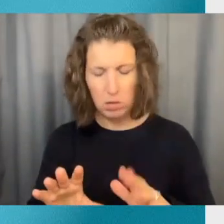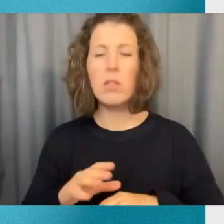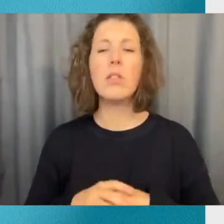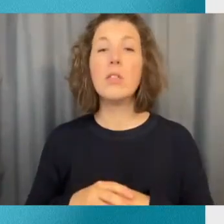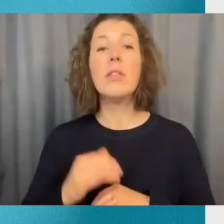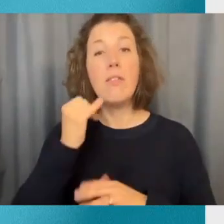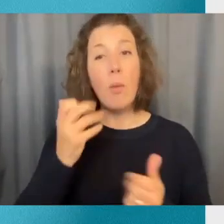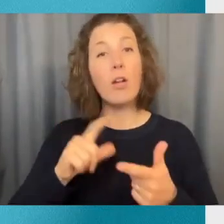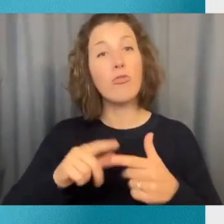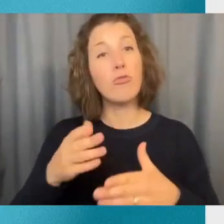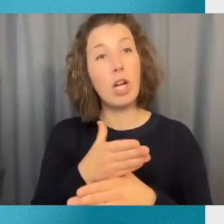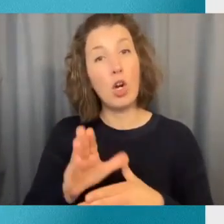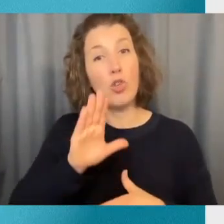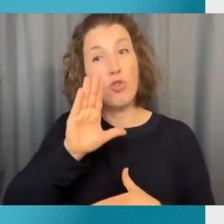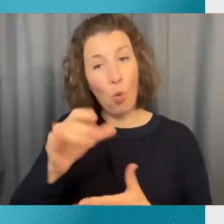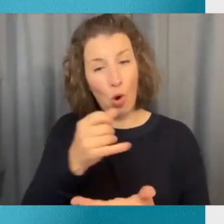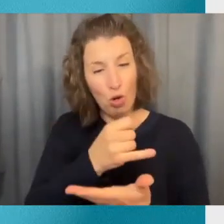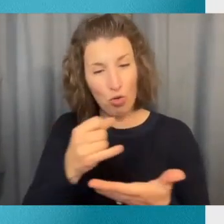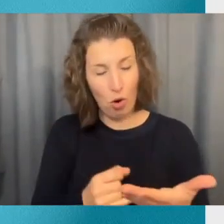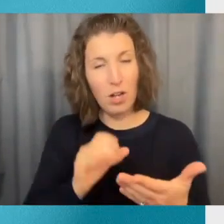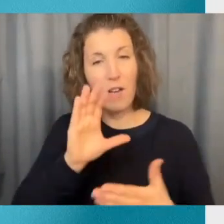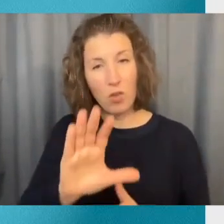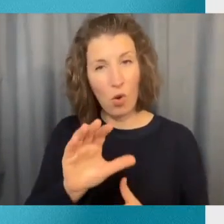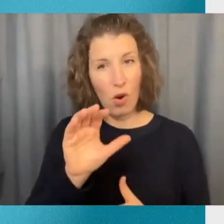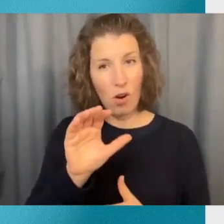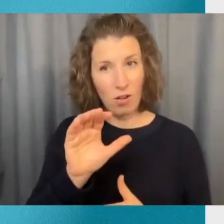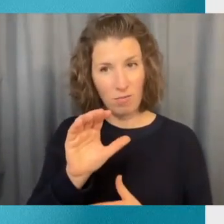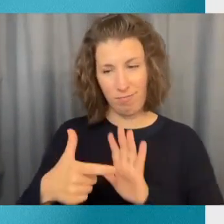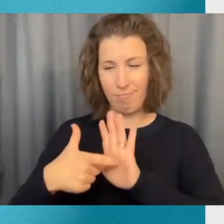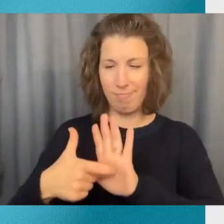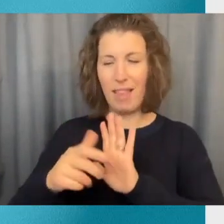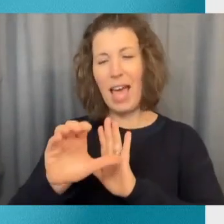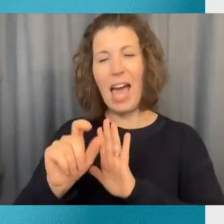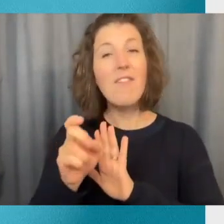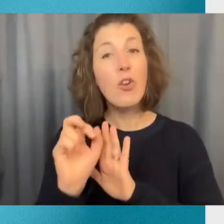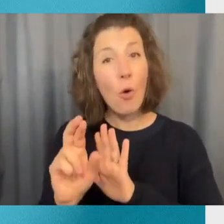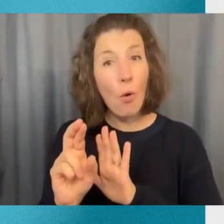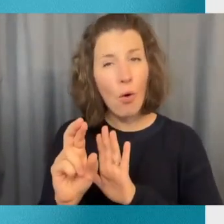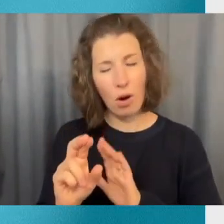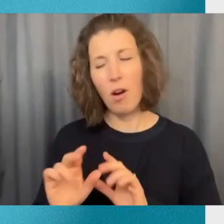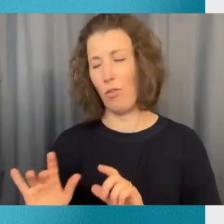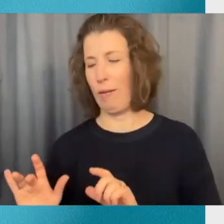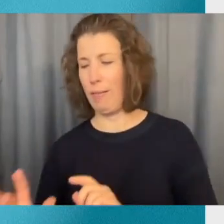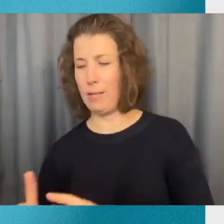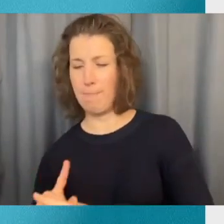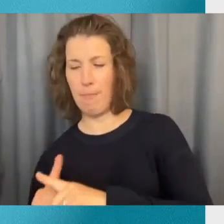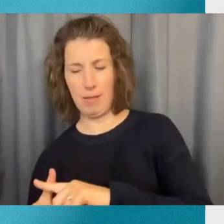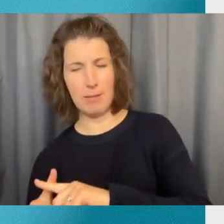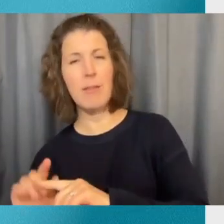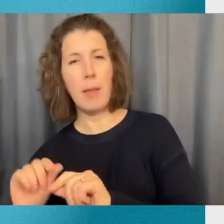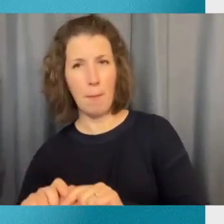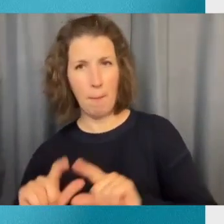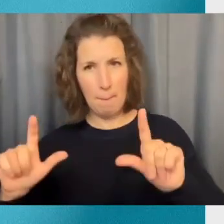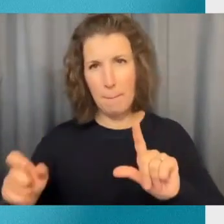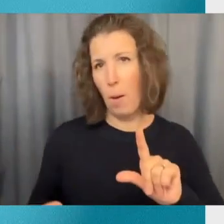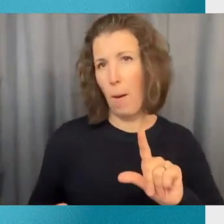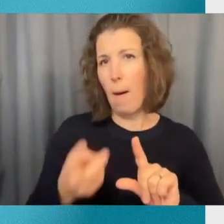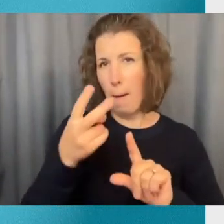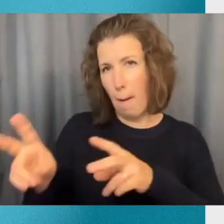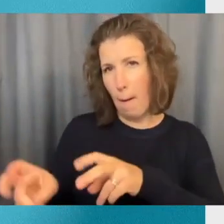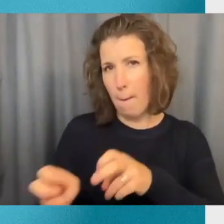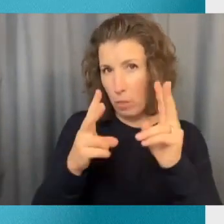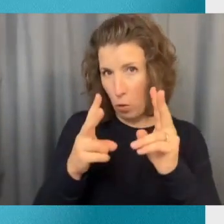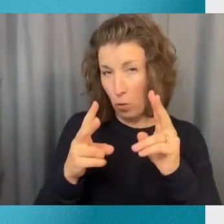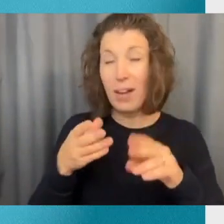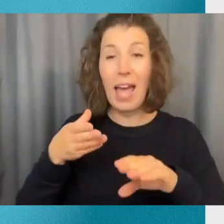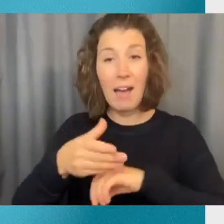your drawing of your avatar, you just press this little button and upload an image, upload the photo. You also can upload links. And after this talk, I will be uploading some